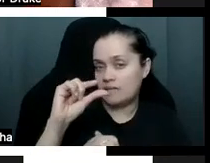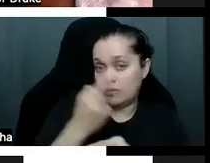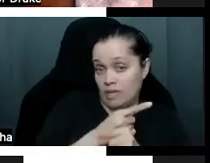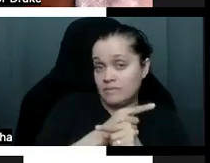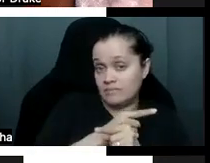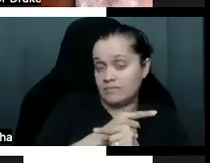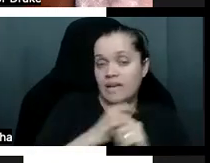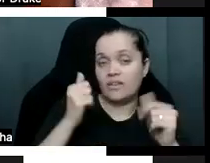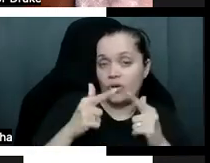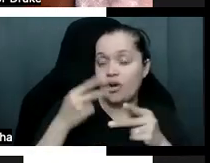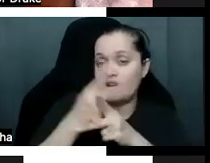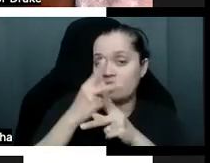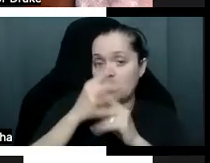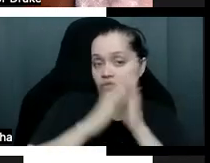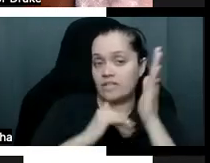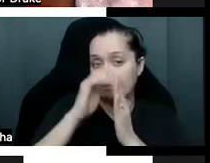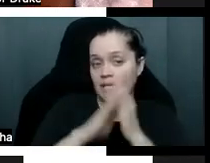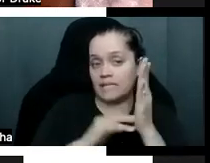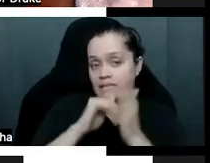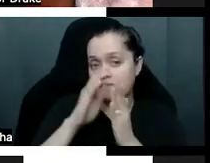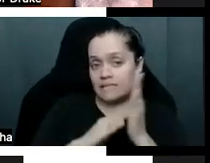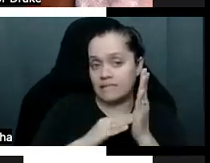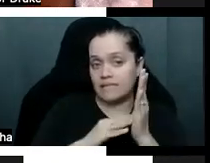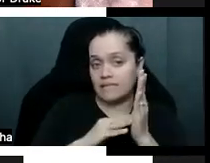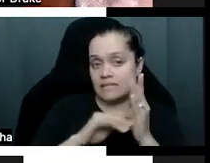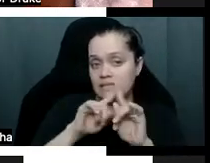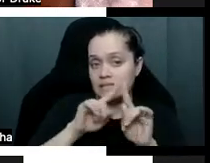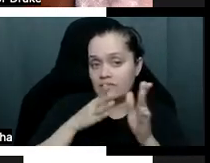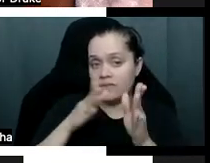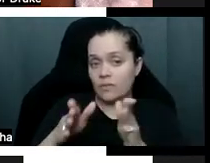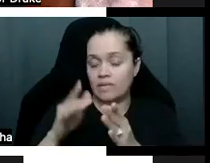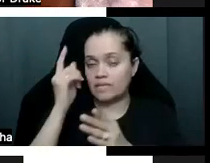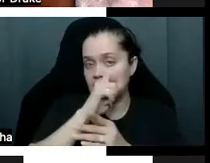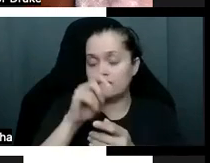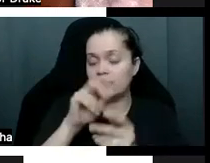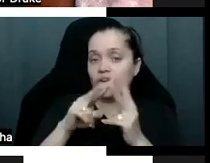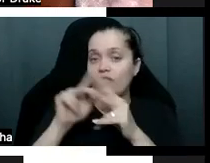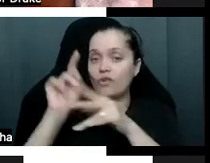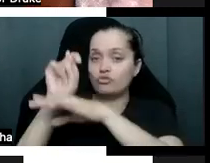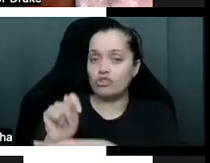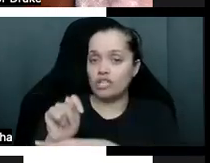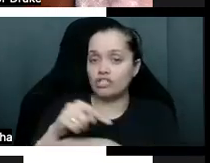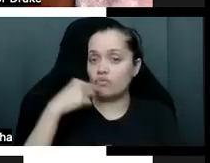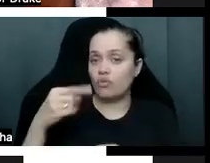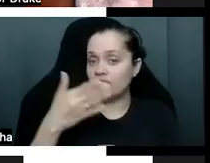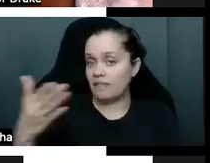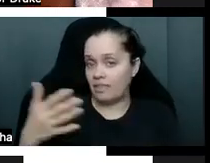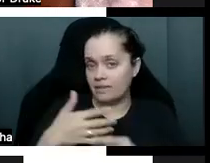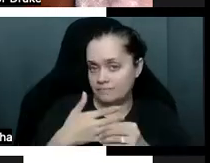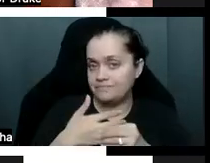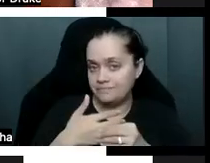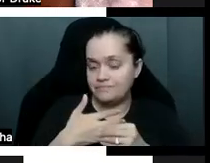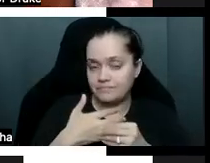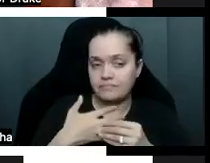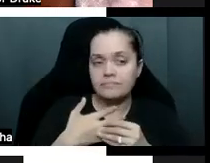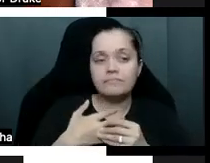And they're all carefully painted in different formats. Yes, it's a very traditional Russian thing.